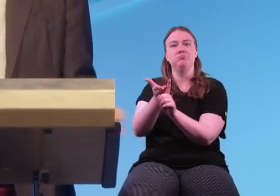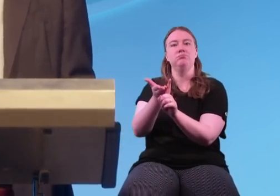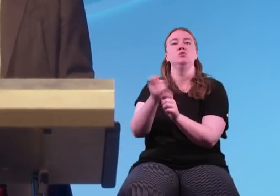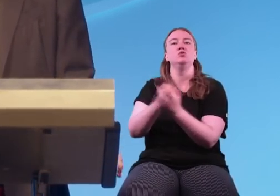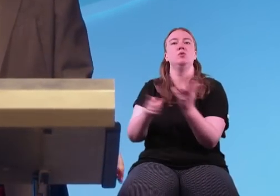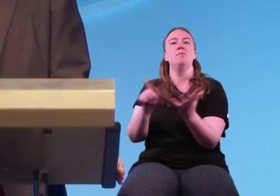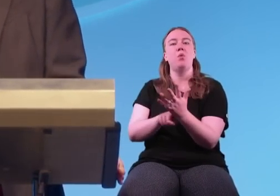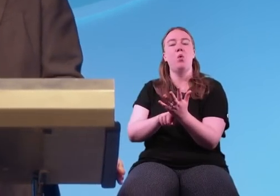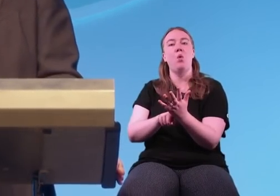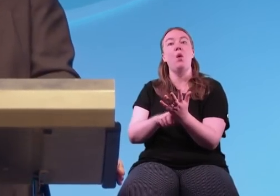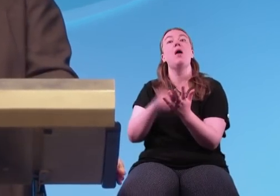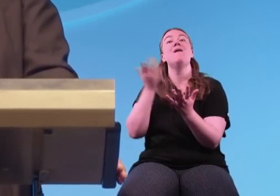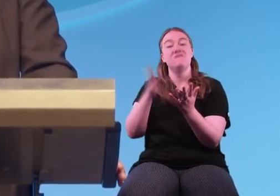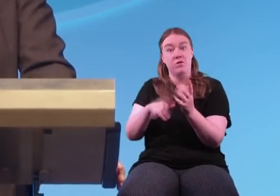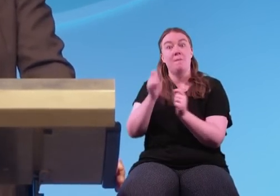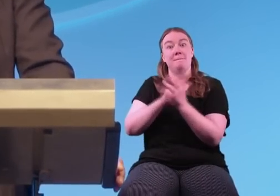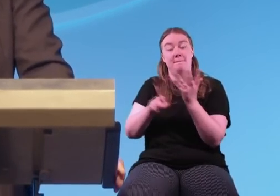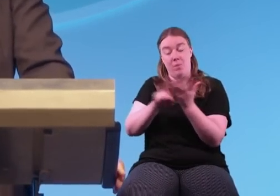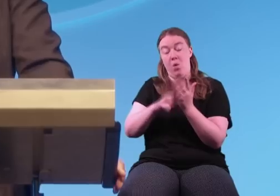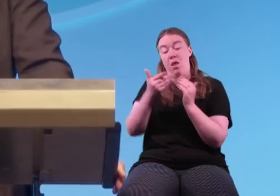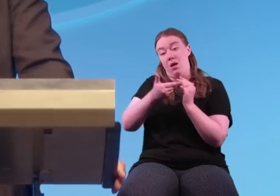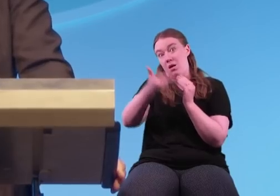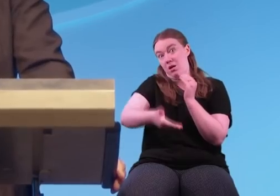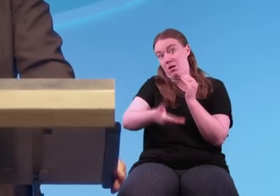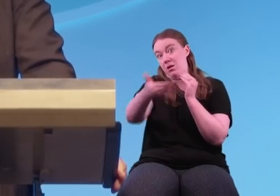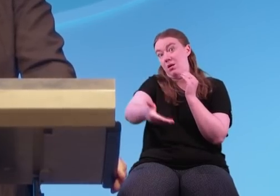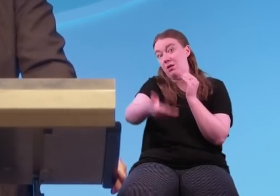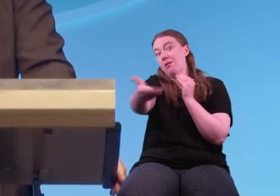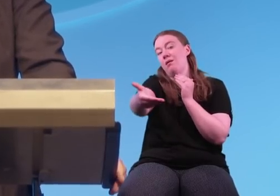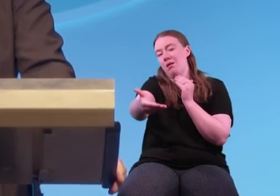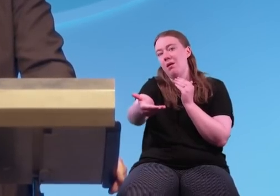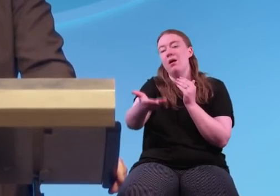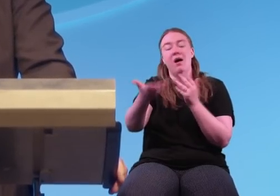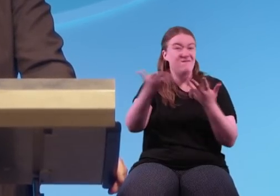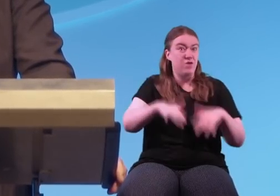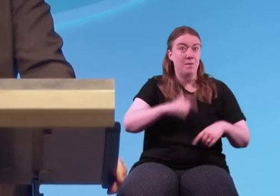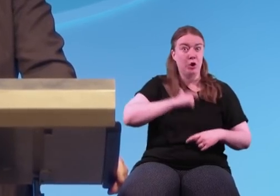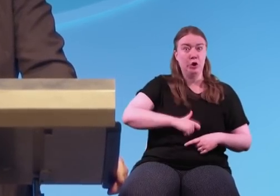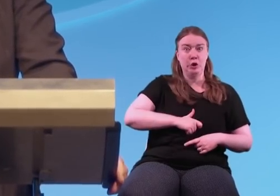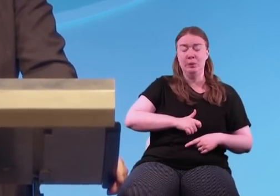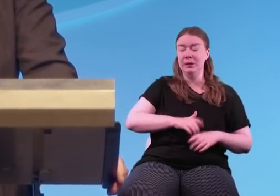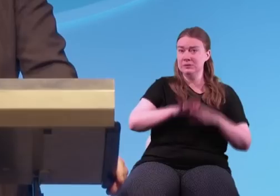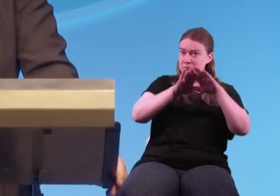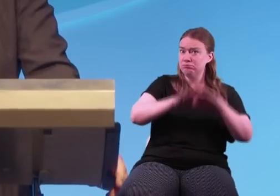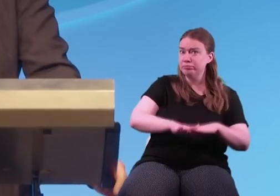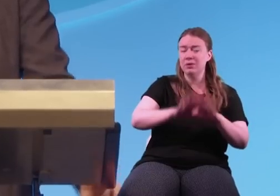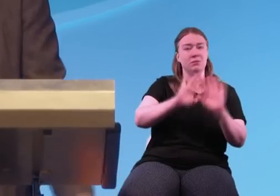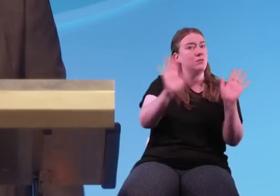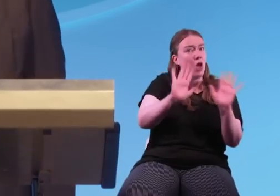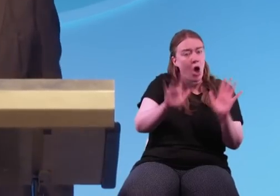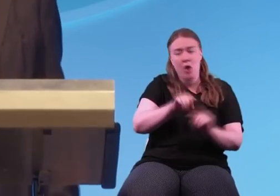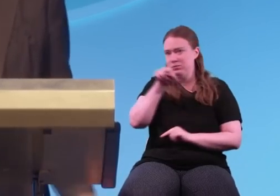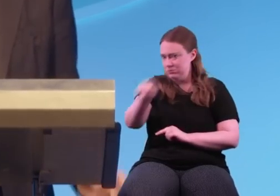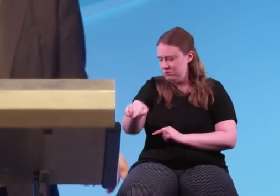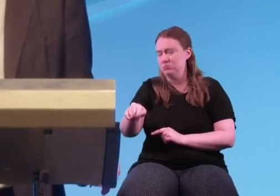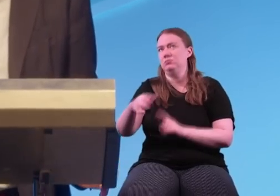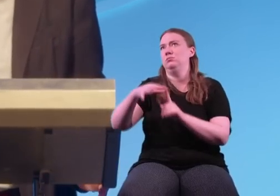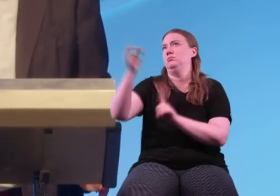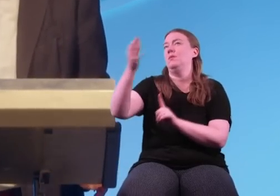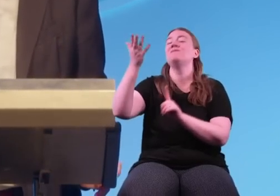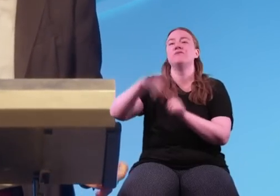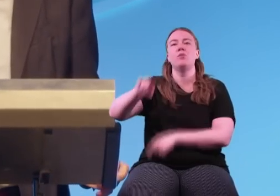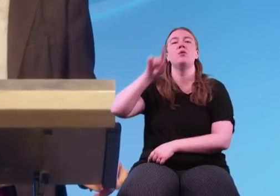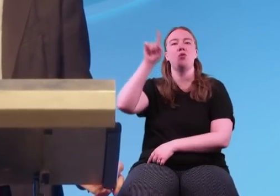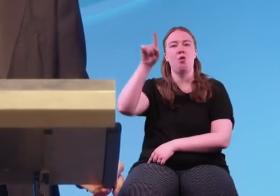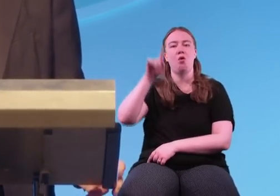which passes on down through the church is not, as it were, laid on by human hands. And it is, he says, in the context